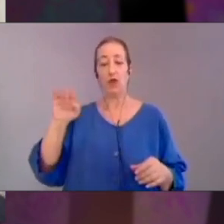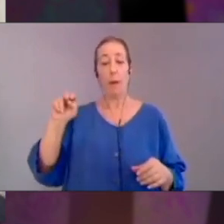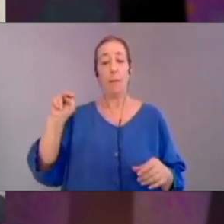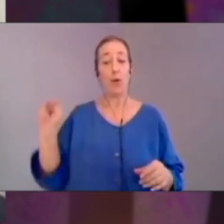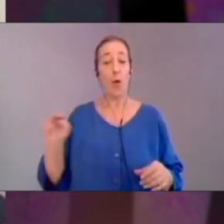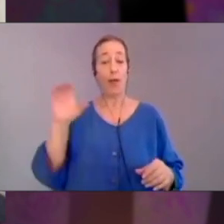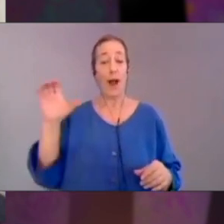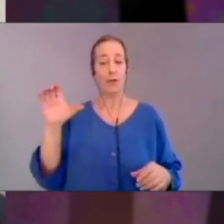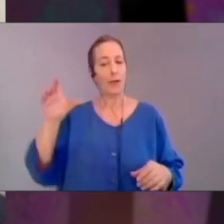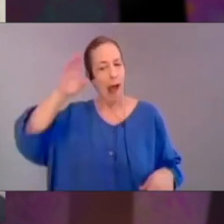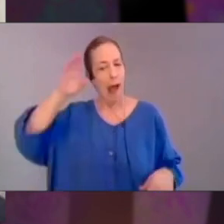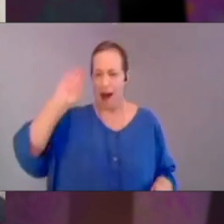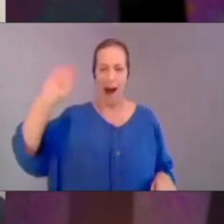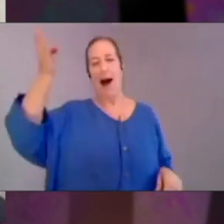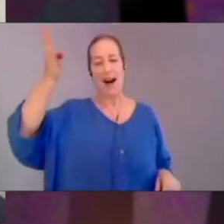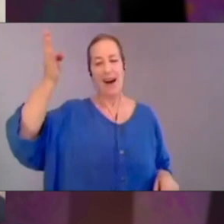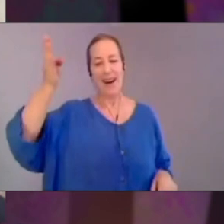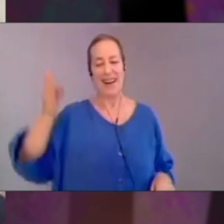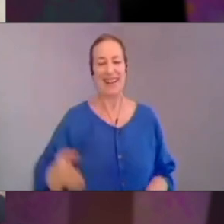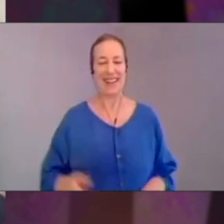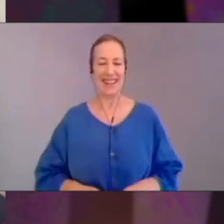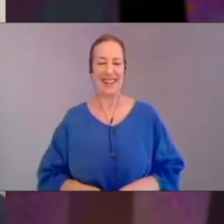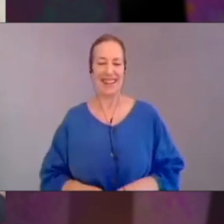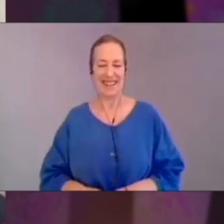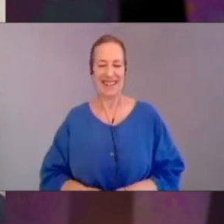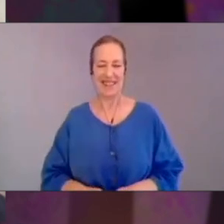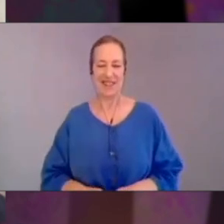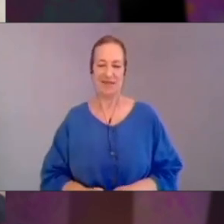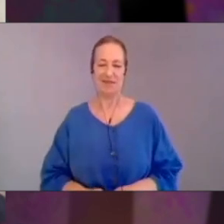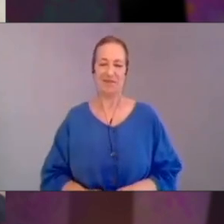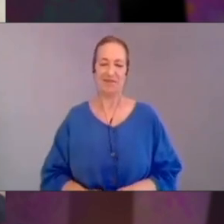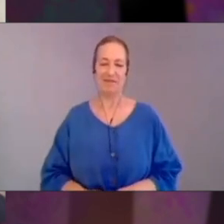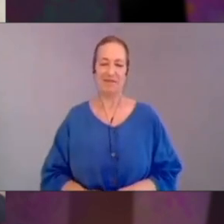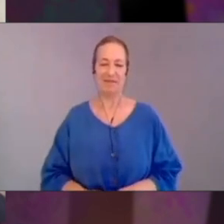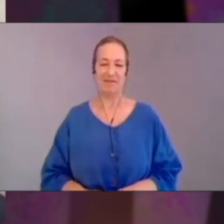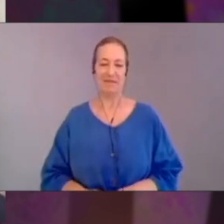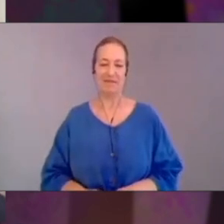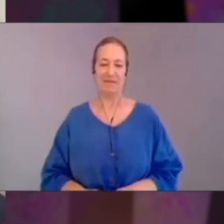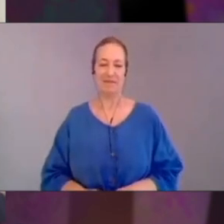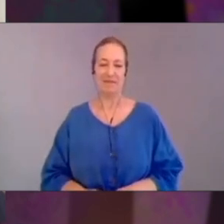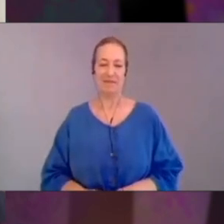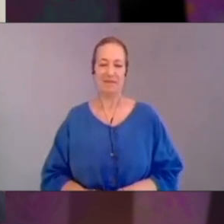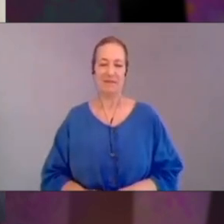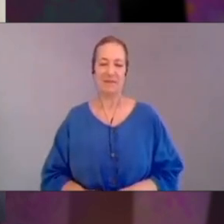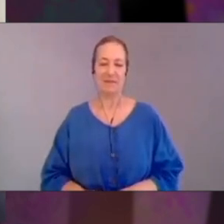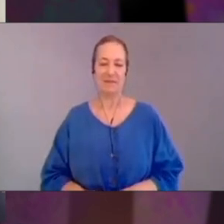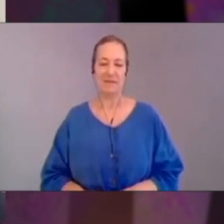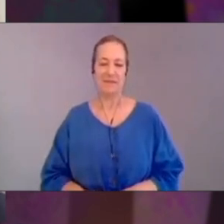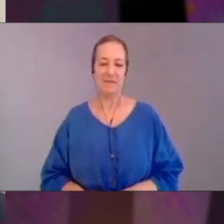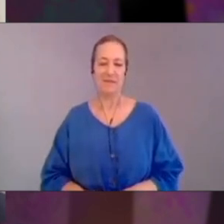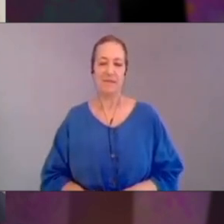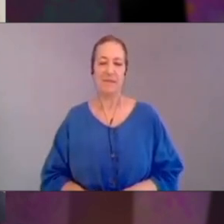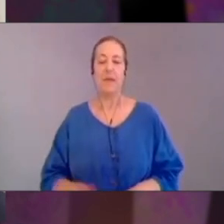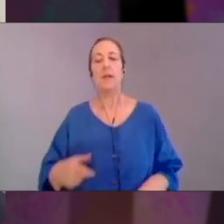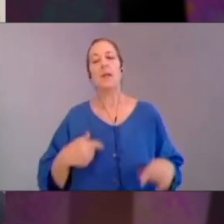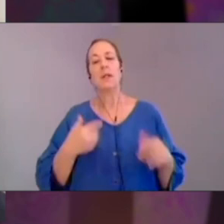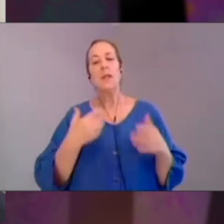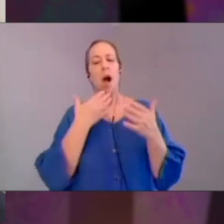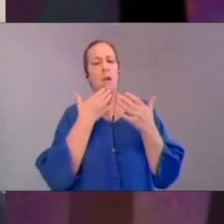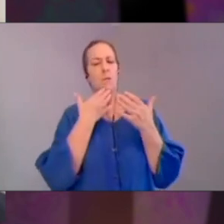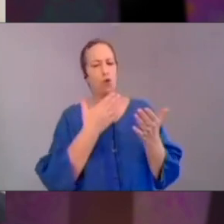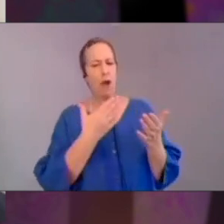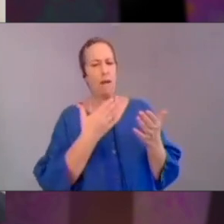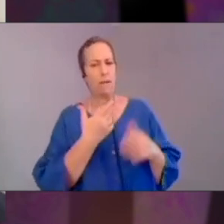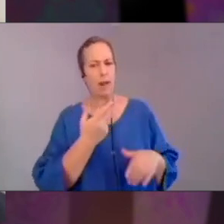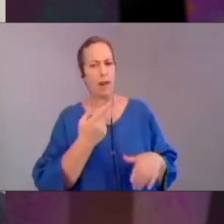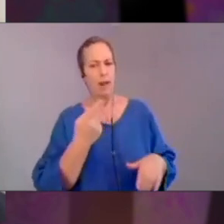y'all doing? Perfect. Well, I'm so grateful to be in conversation with you because of the